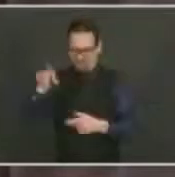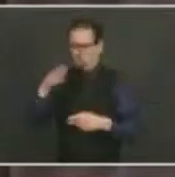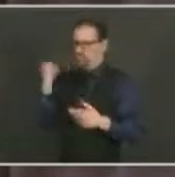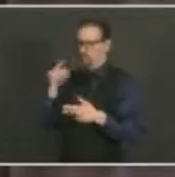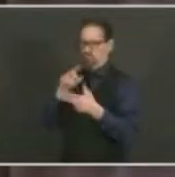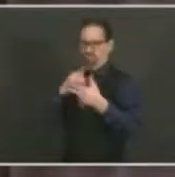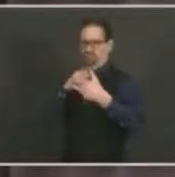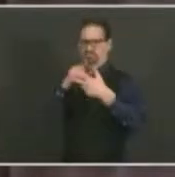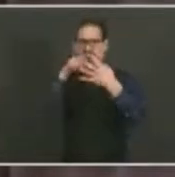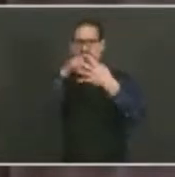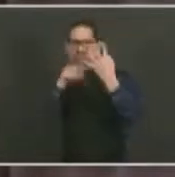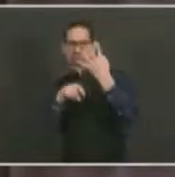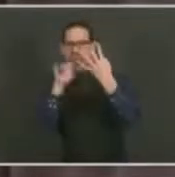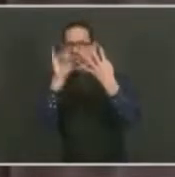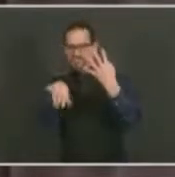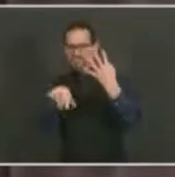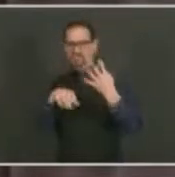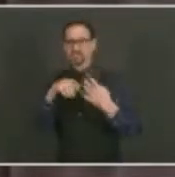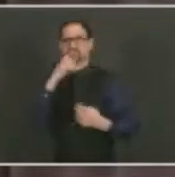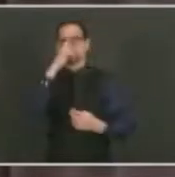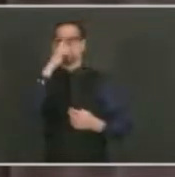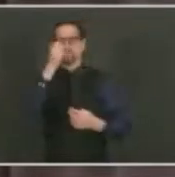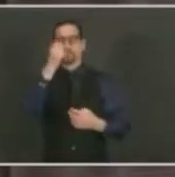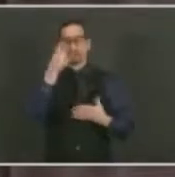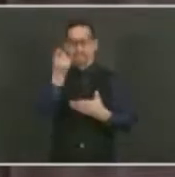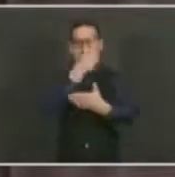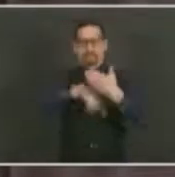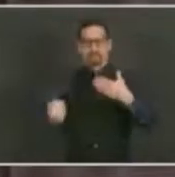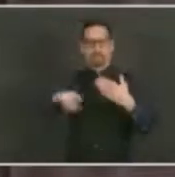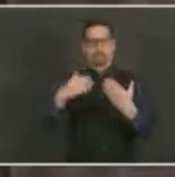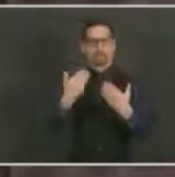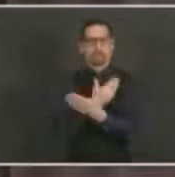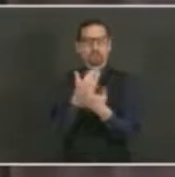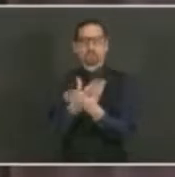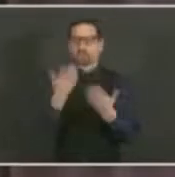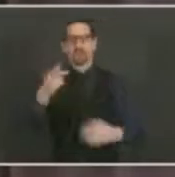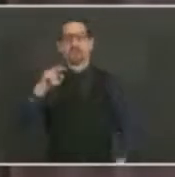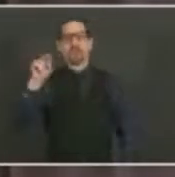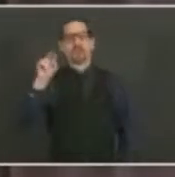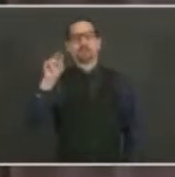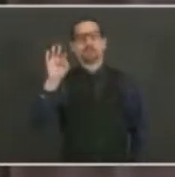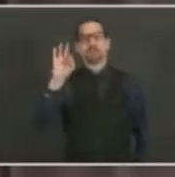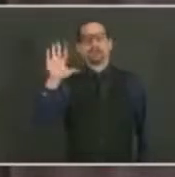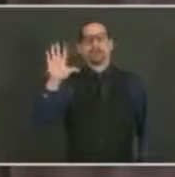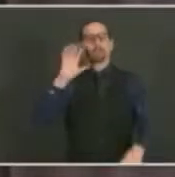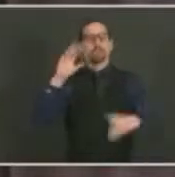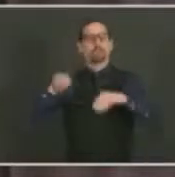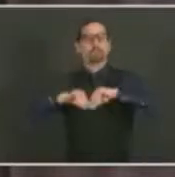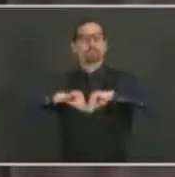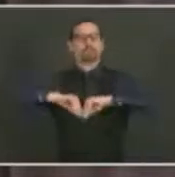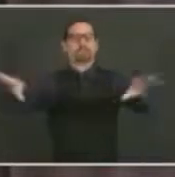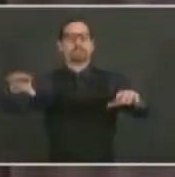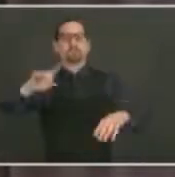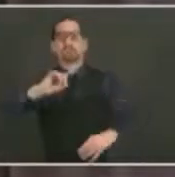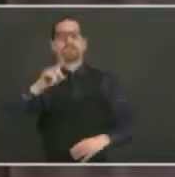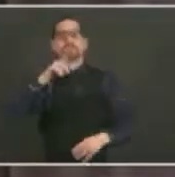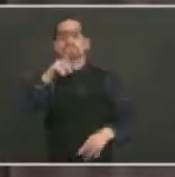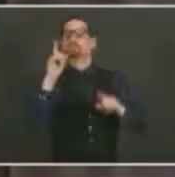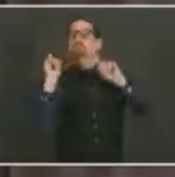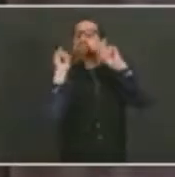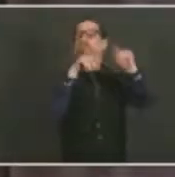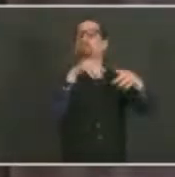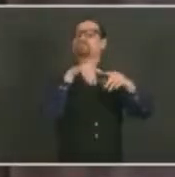week, we're going to be distributing KN95 masks at testing sites. We will eventually have